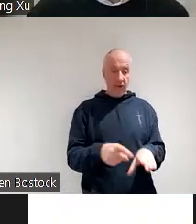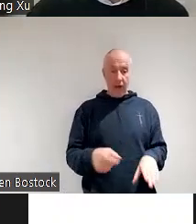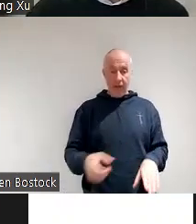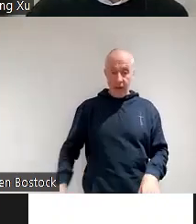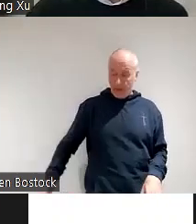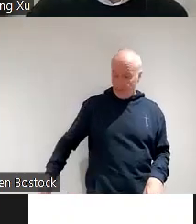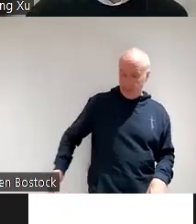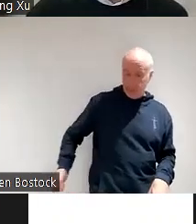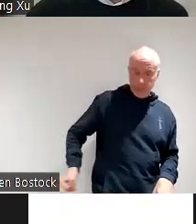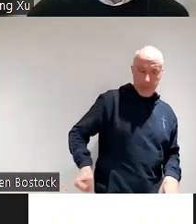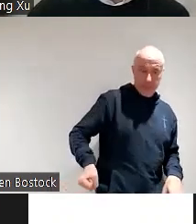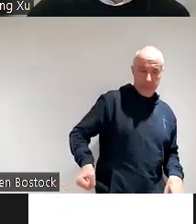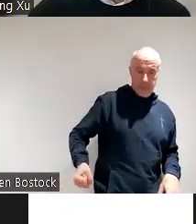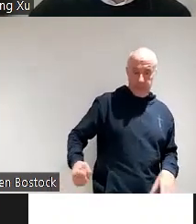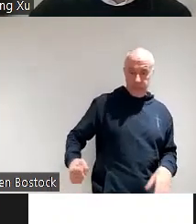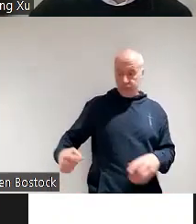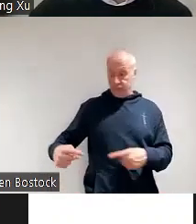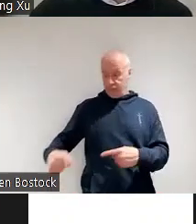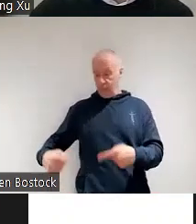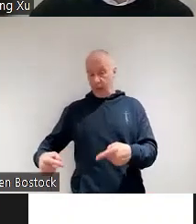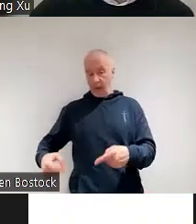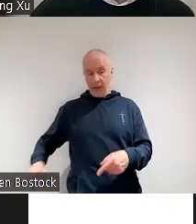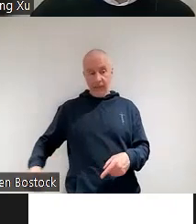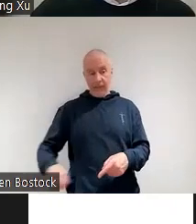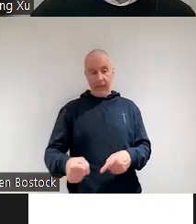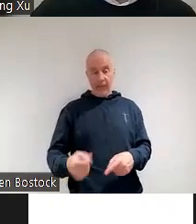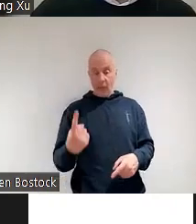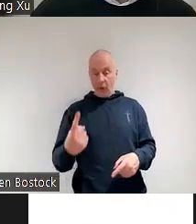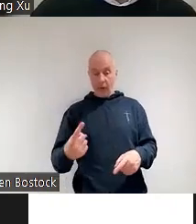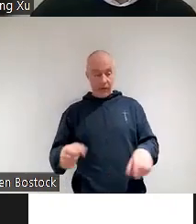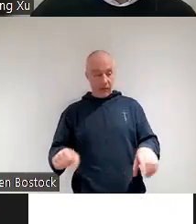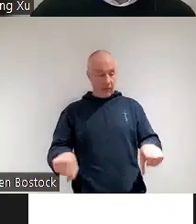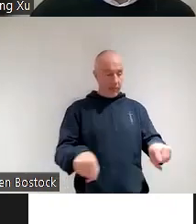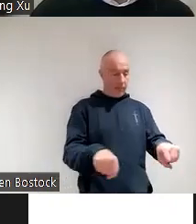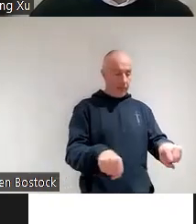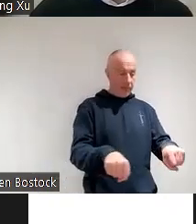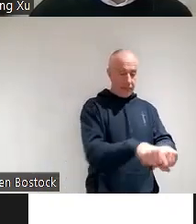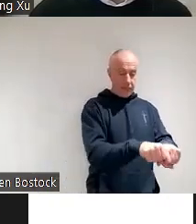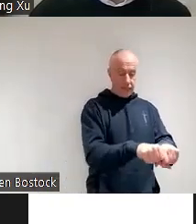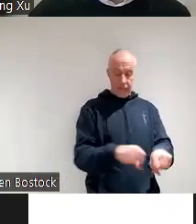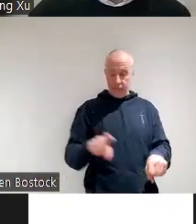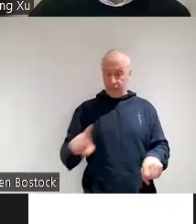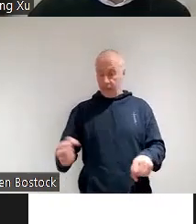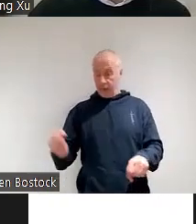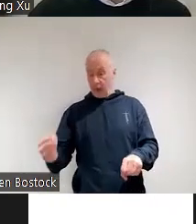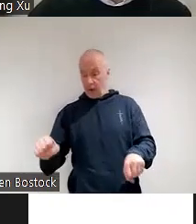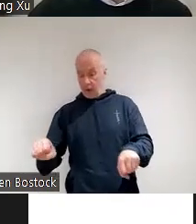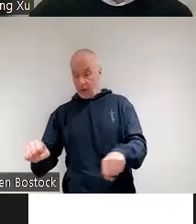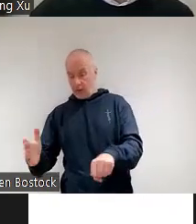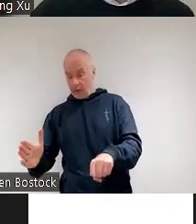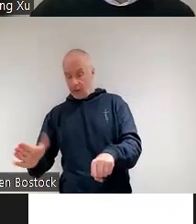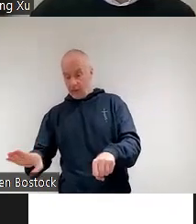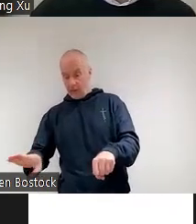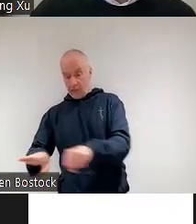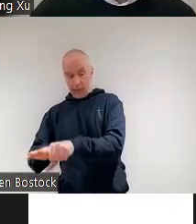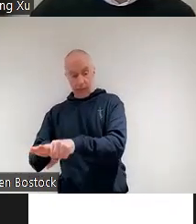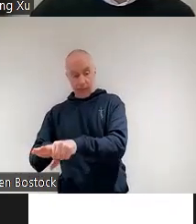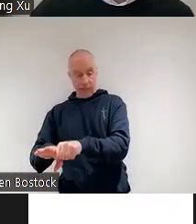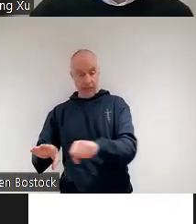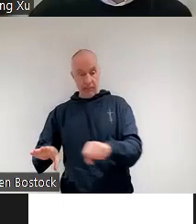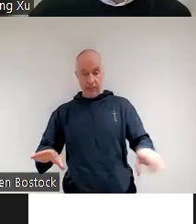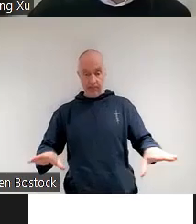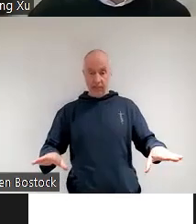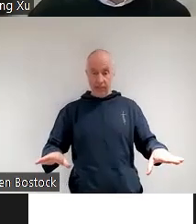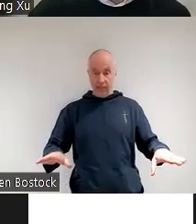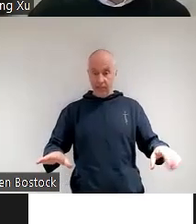basically, you have to plug one of the socket into the grid and put the other one into your car, and then you can charge the car. It doesn't